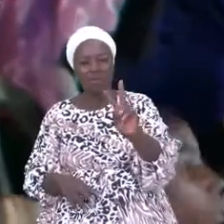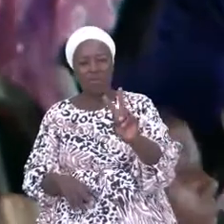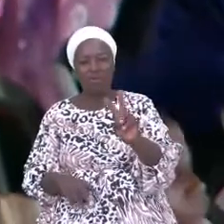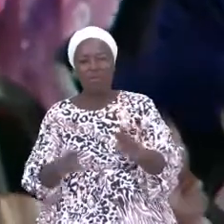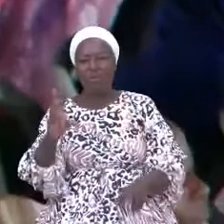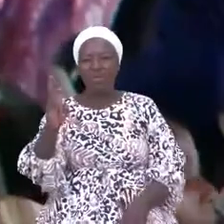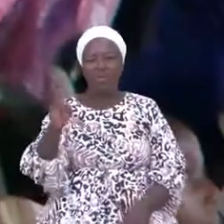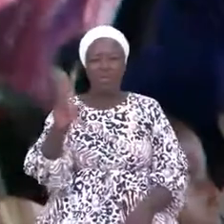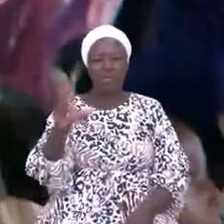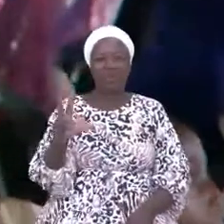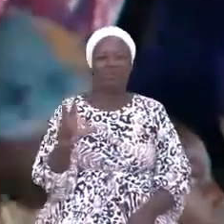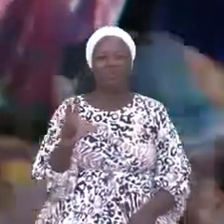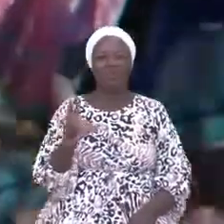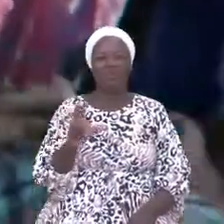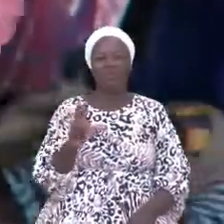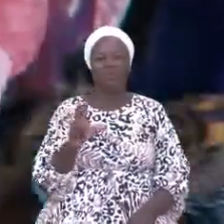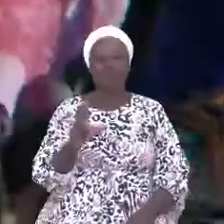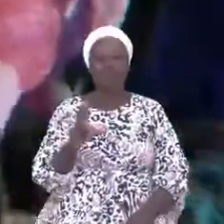234-915-444-9263.